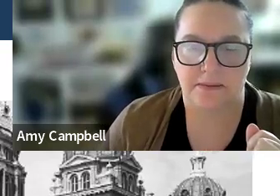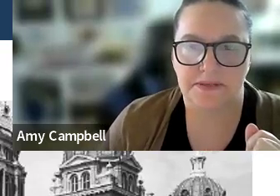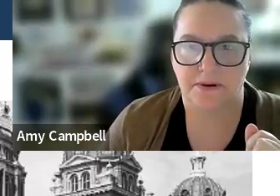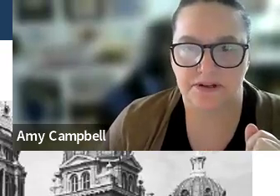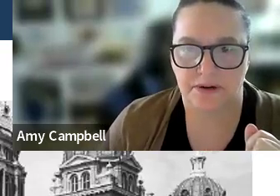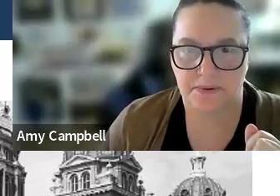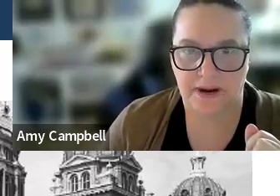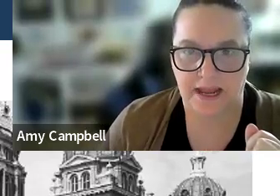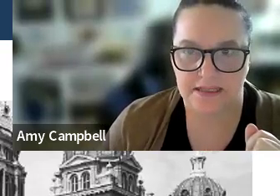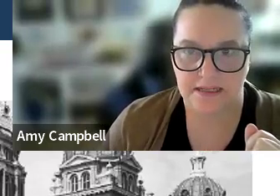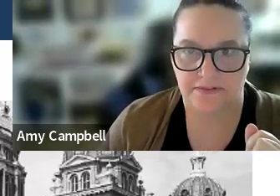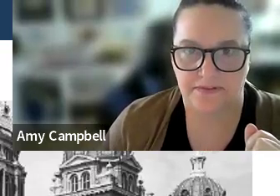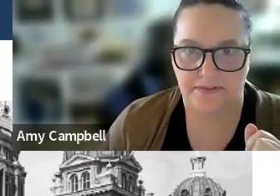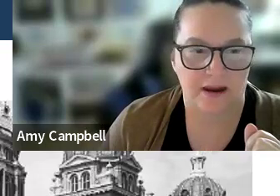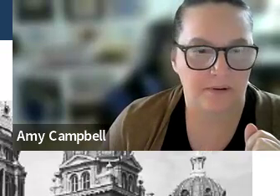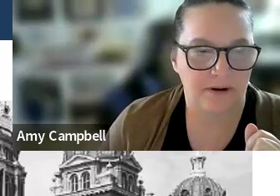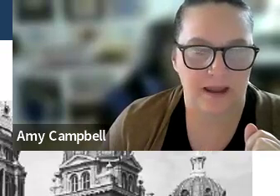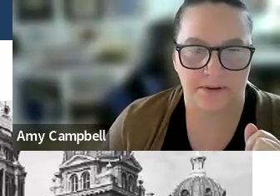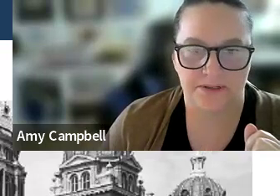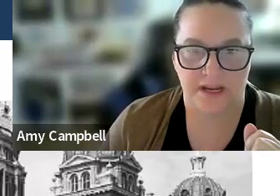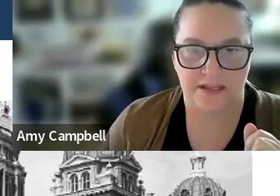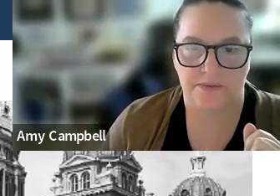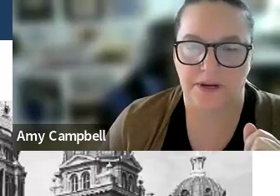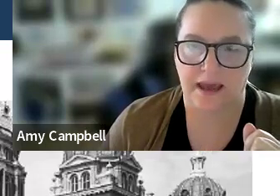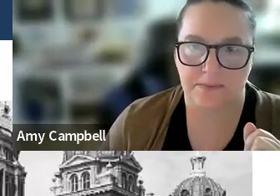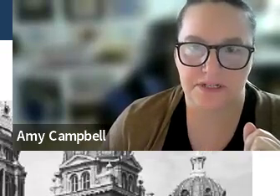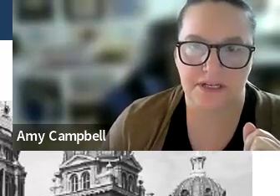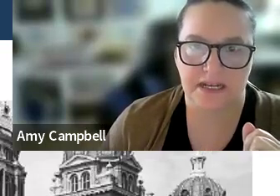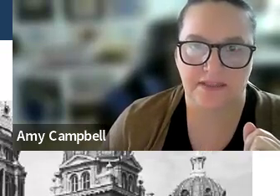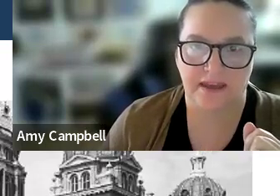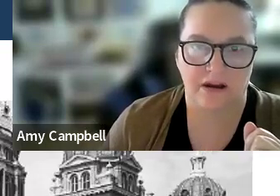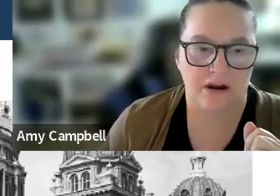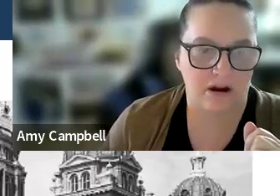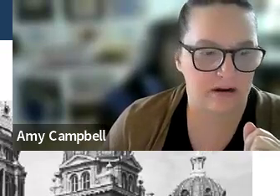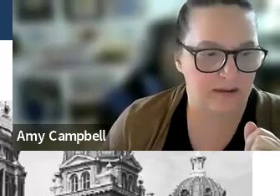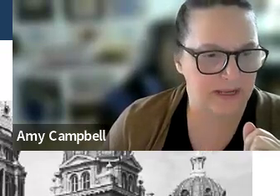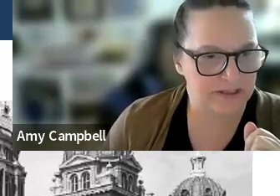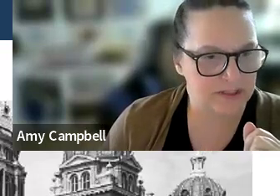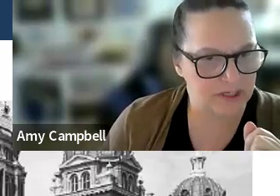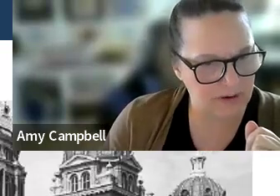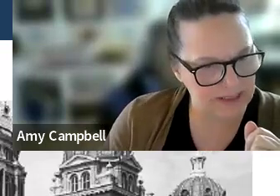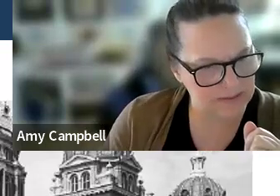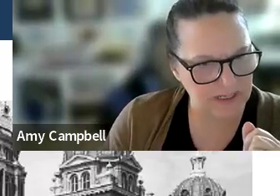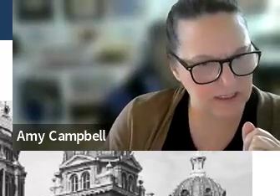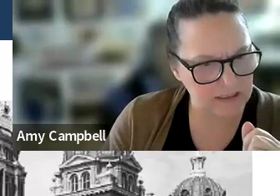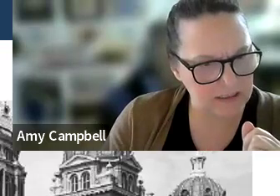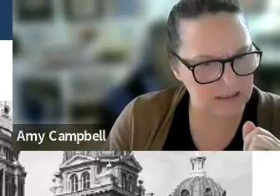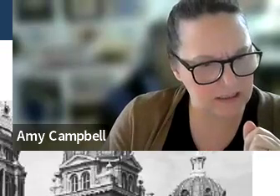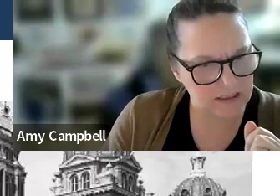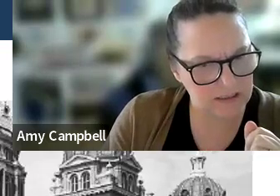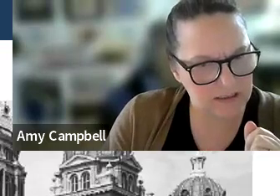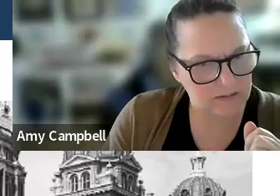Yes, so our interpreter asked if our Capitol chats were captioned, and they are. I'm not sure why this one